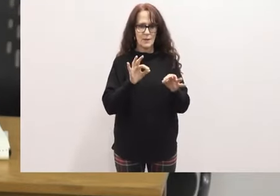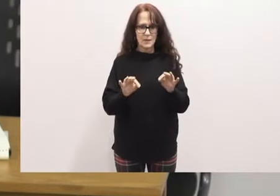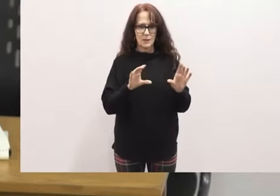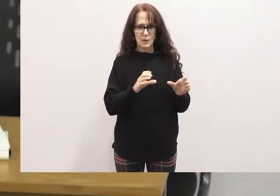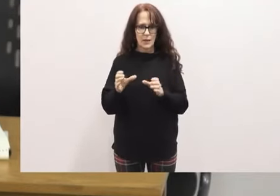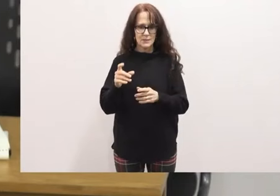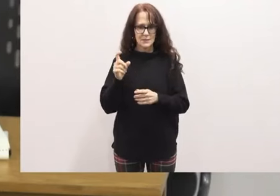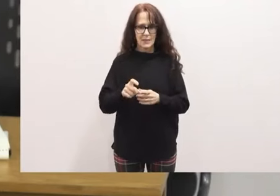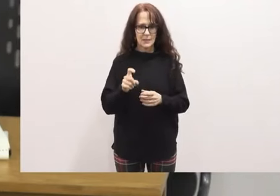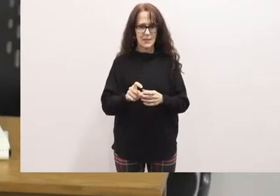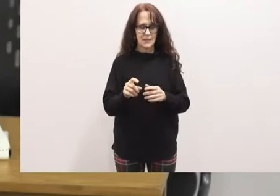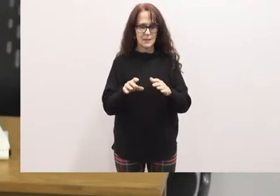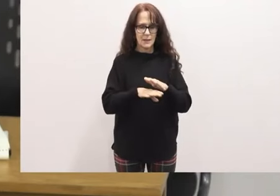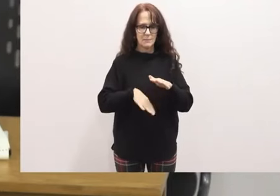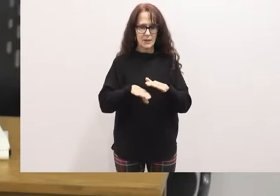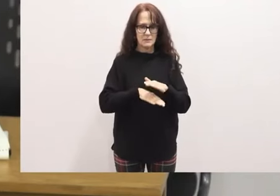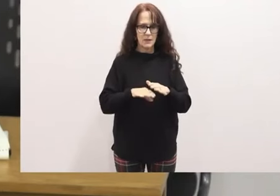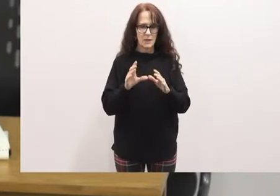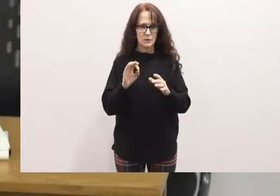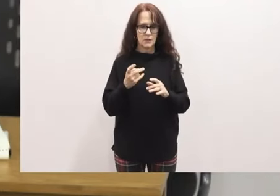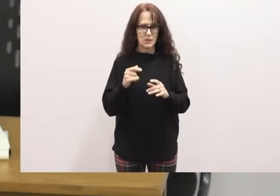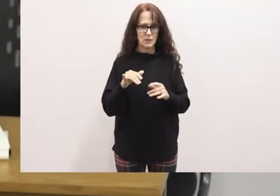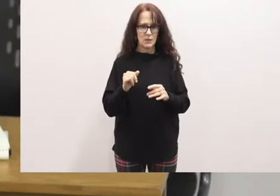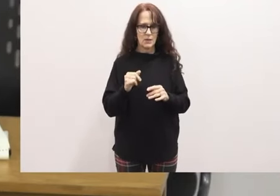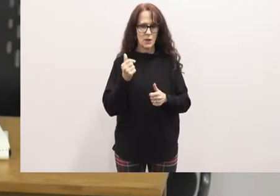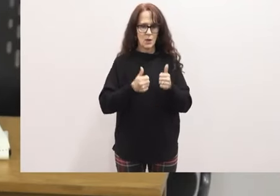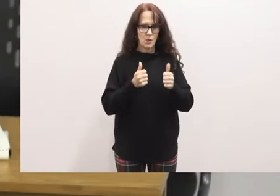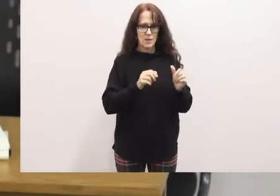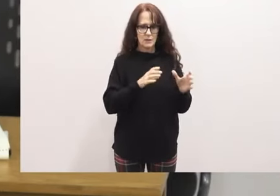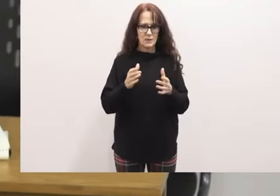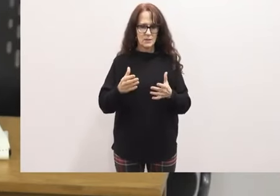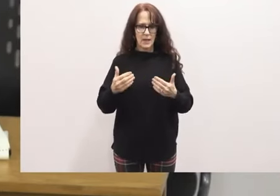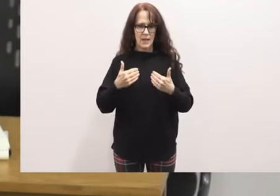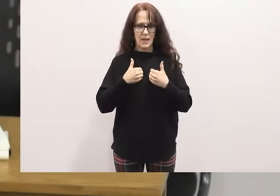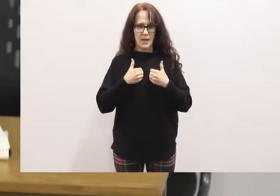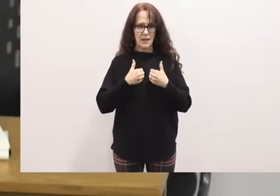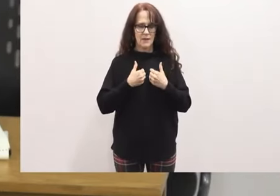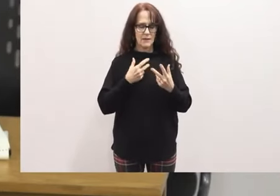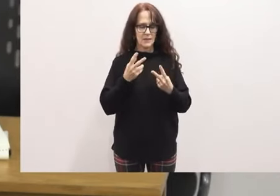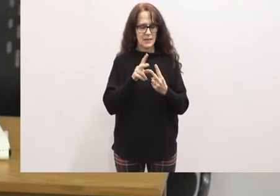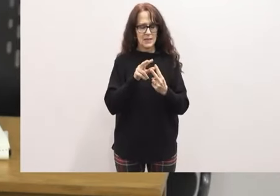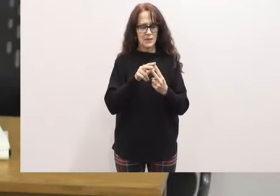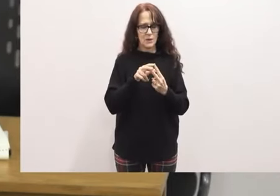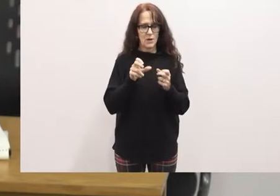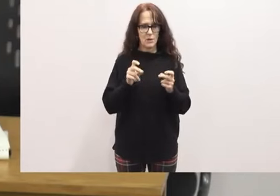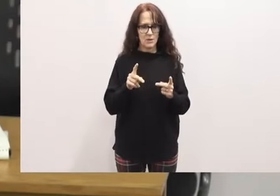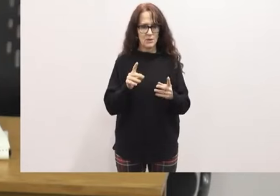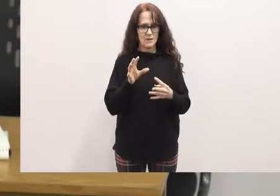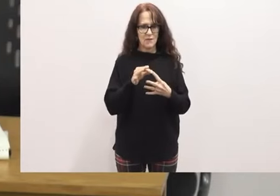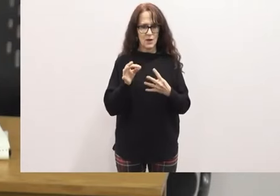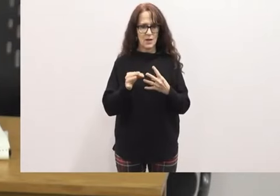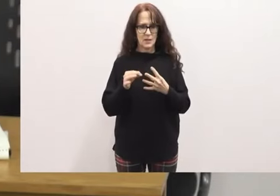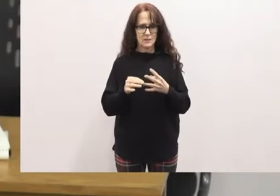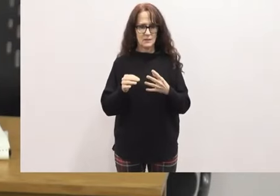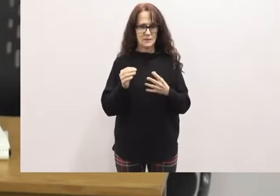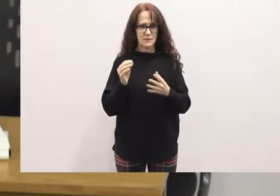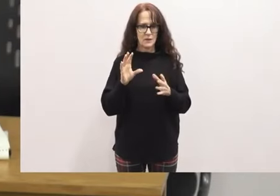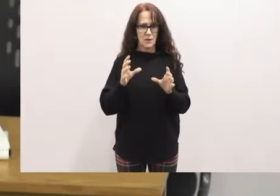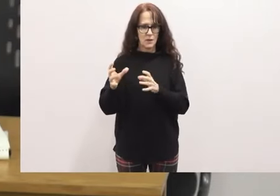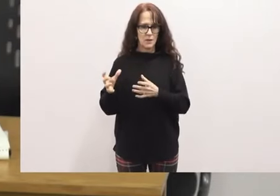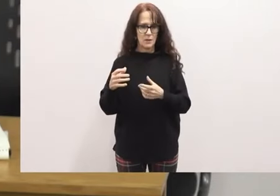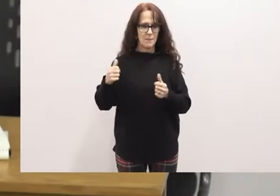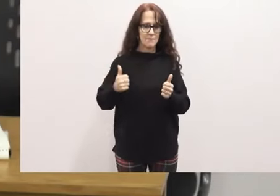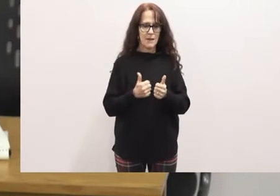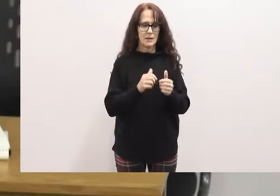that they need, and based on their criteria of what courses they have, they can either have an opportunity during those elective sections, to do